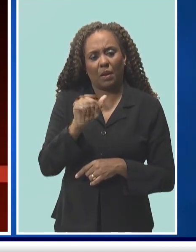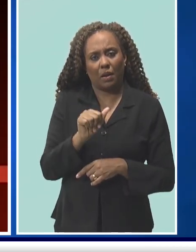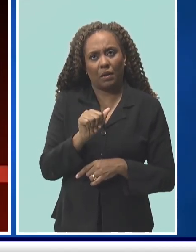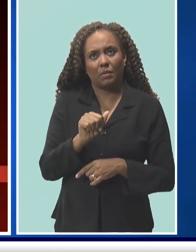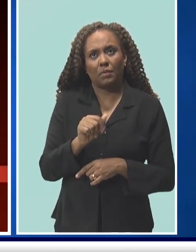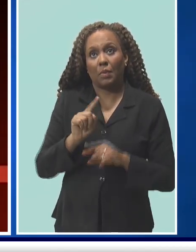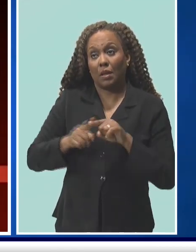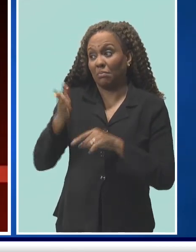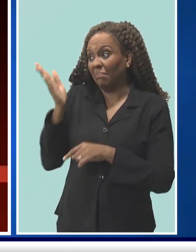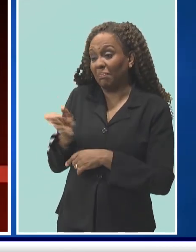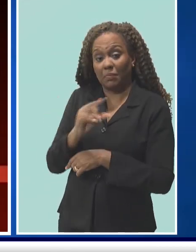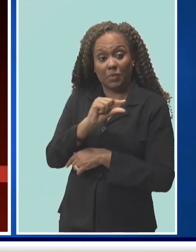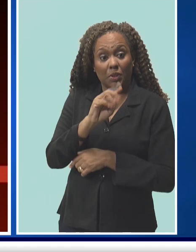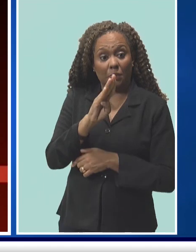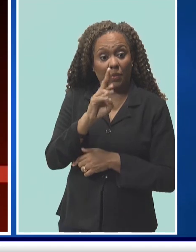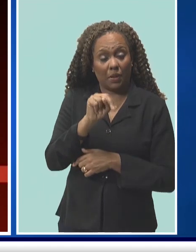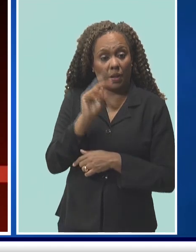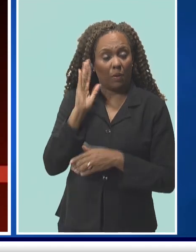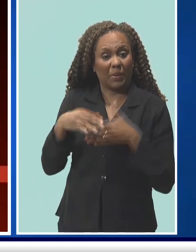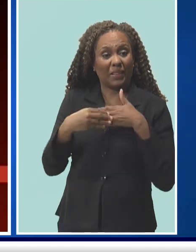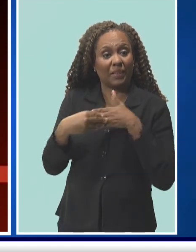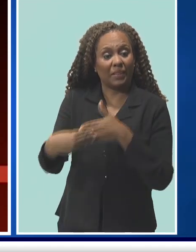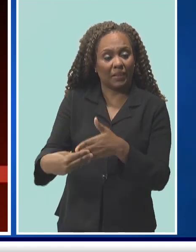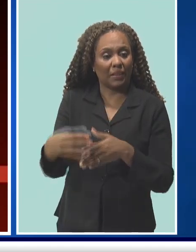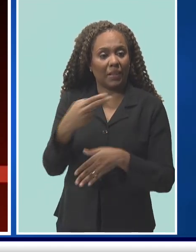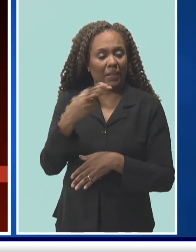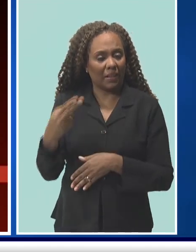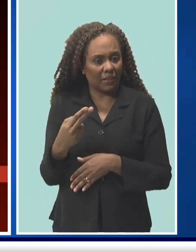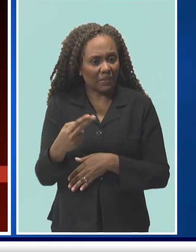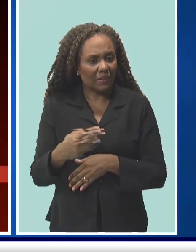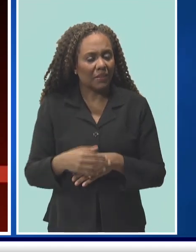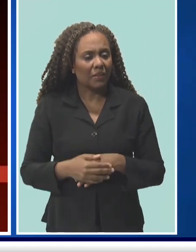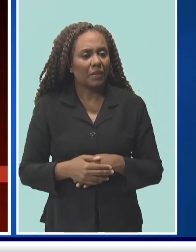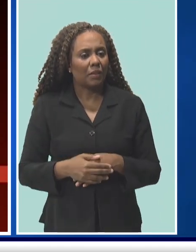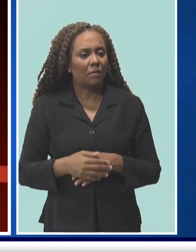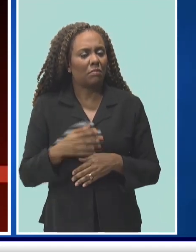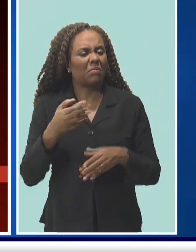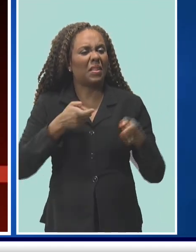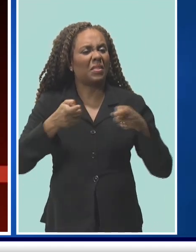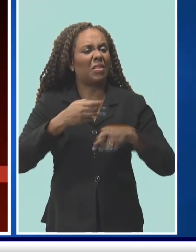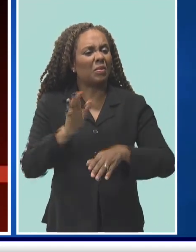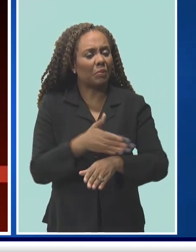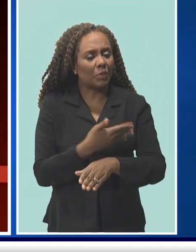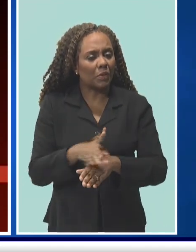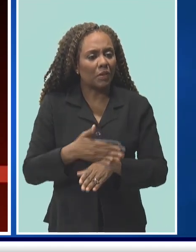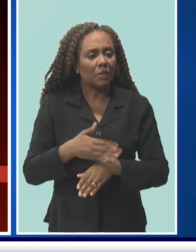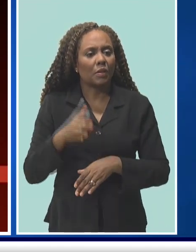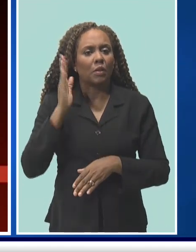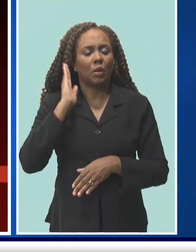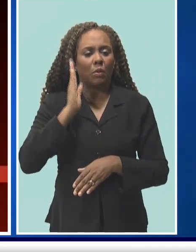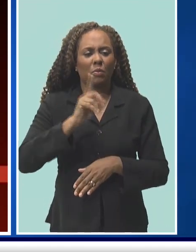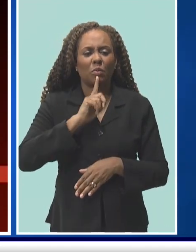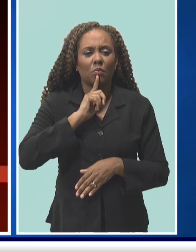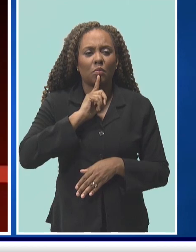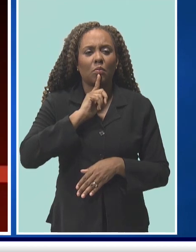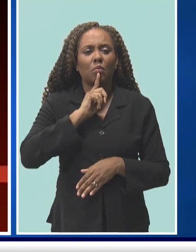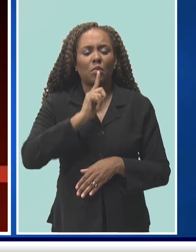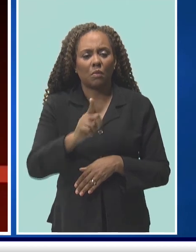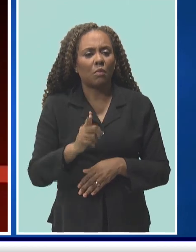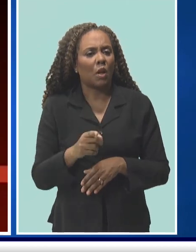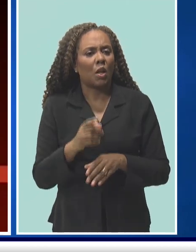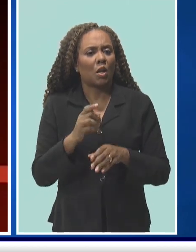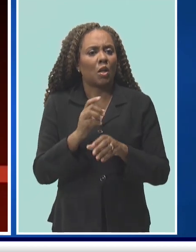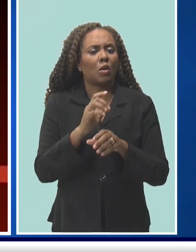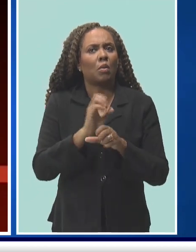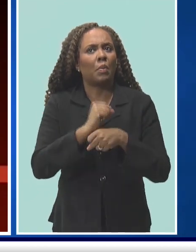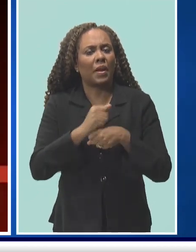lead on Thursday, powering up the sound, etc. for the event. So they will actually be executing the production that we have